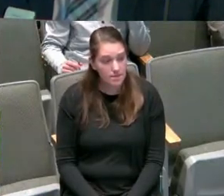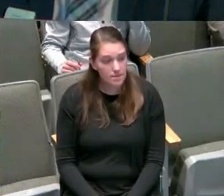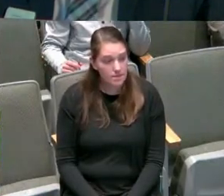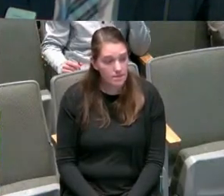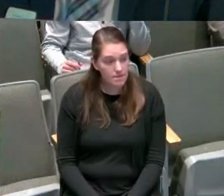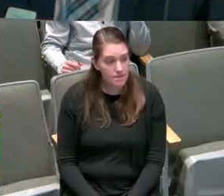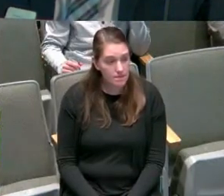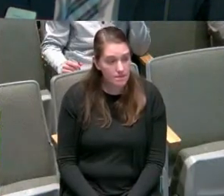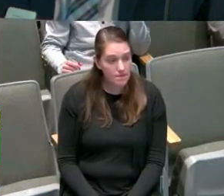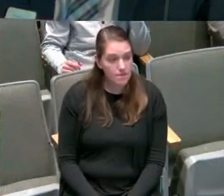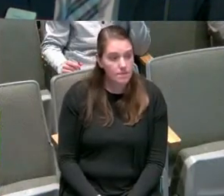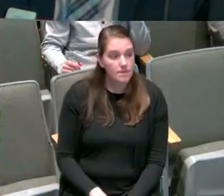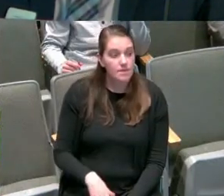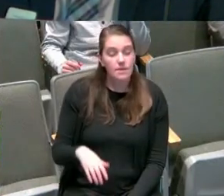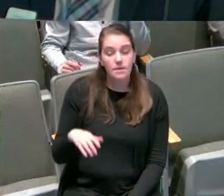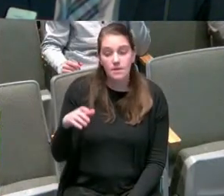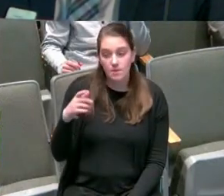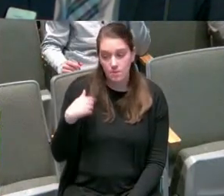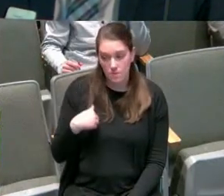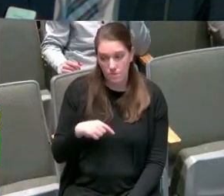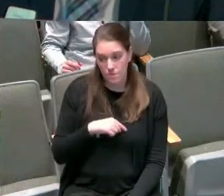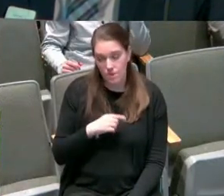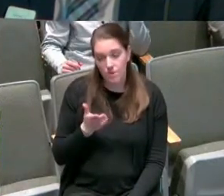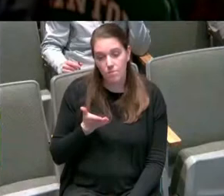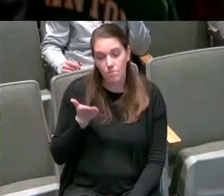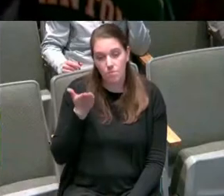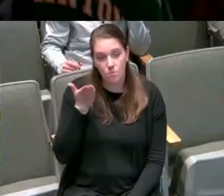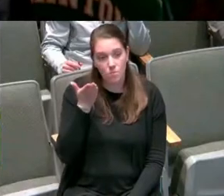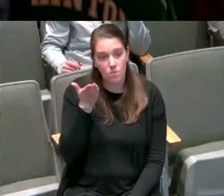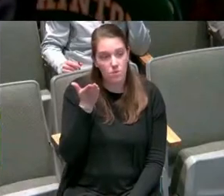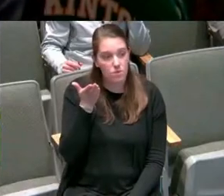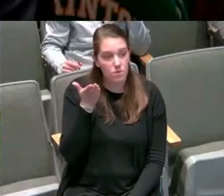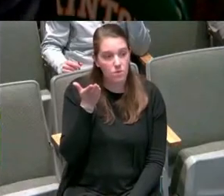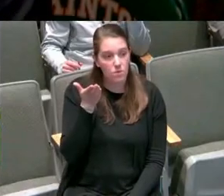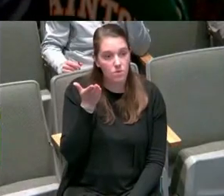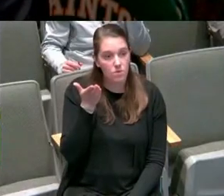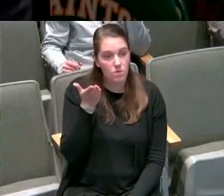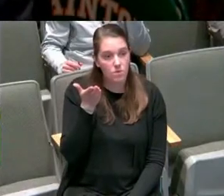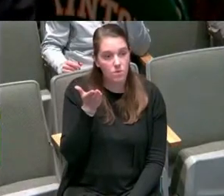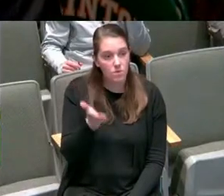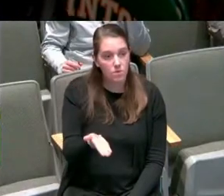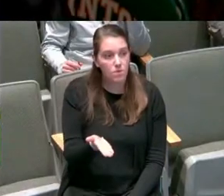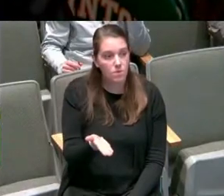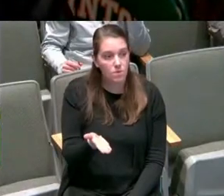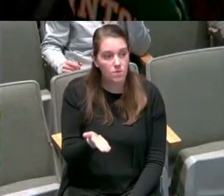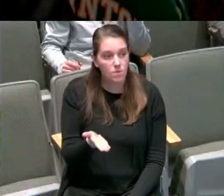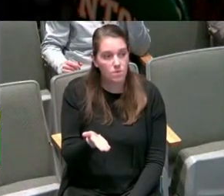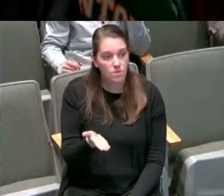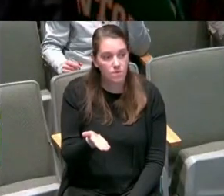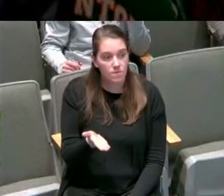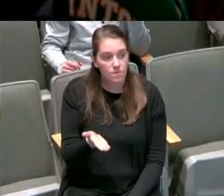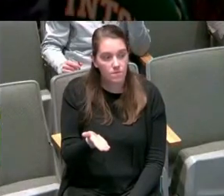uh Madam moderator it is our motion to make um for this but okay